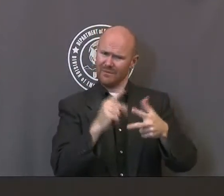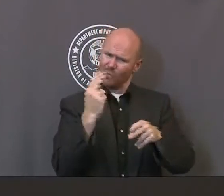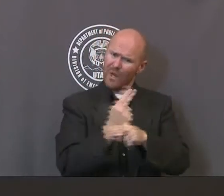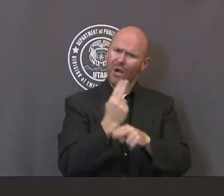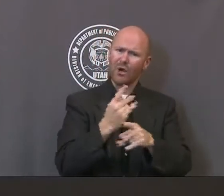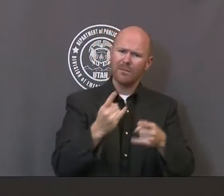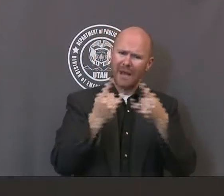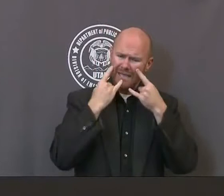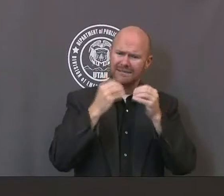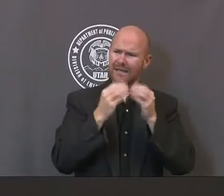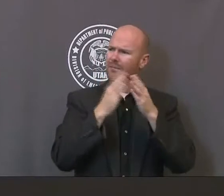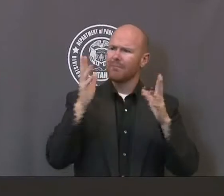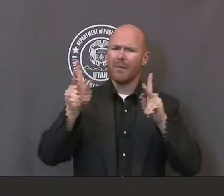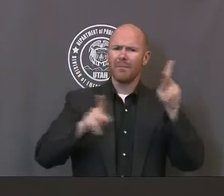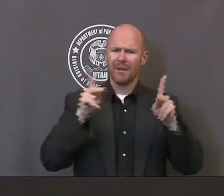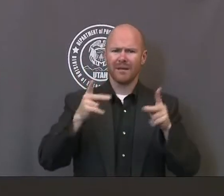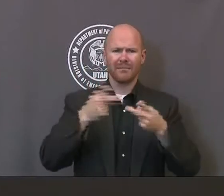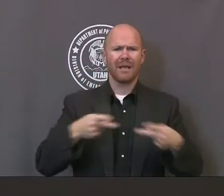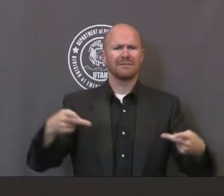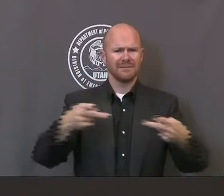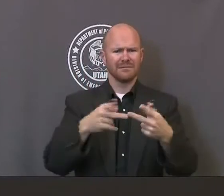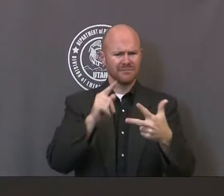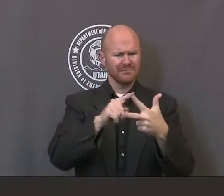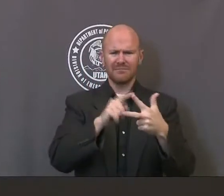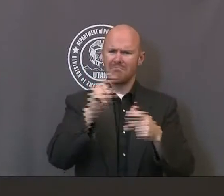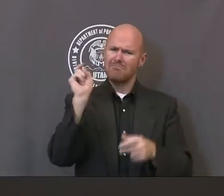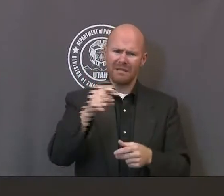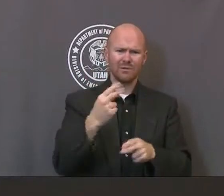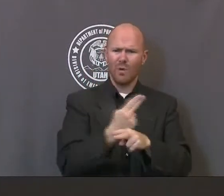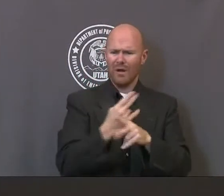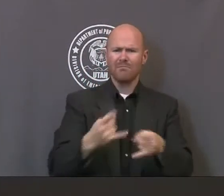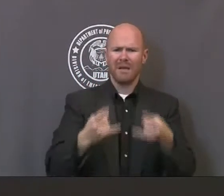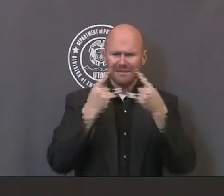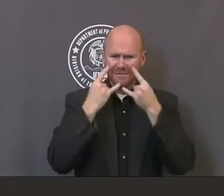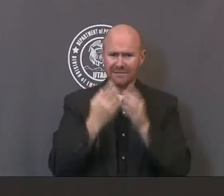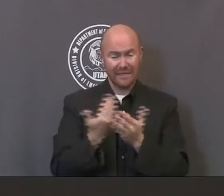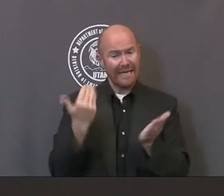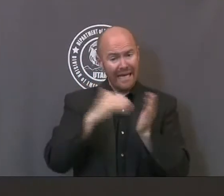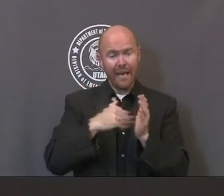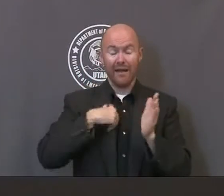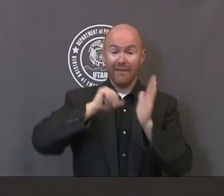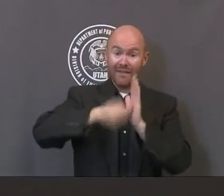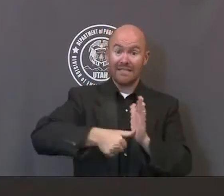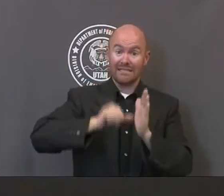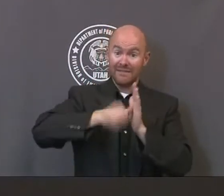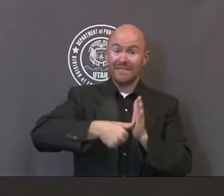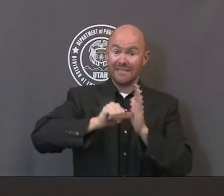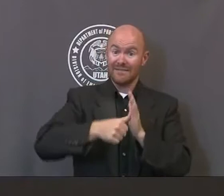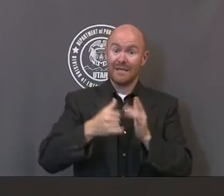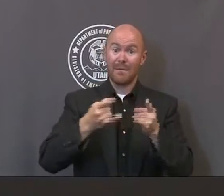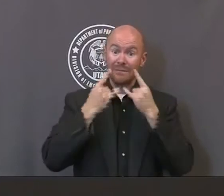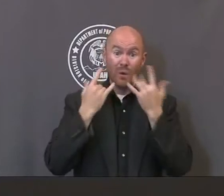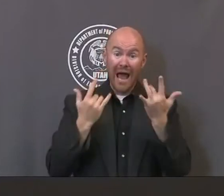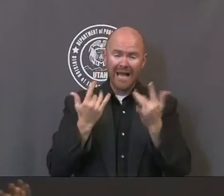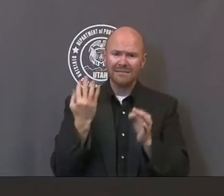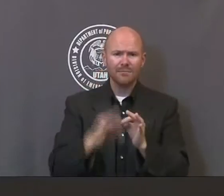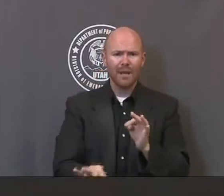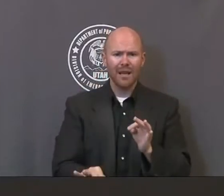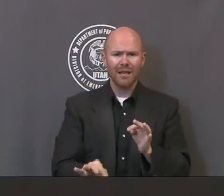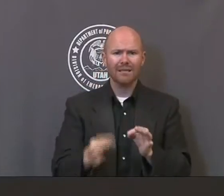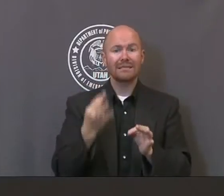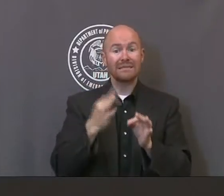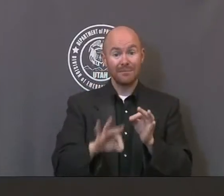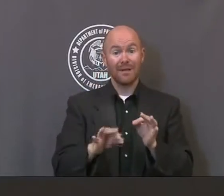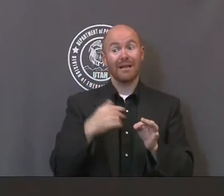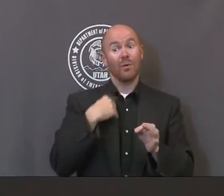in public places where social distancing is not feasible. Again, more about masks. Why? They're simple. They allow the economy to keep